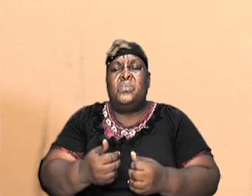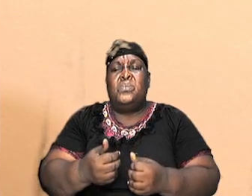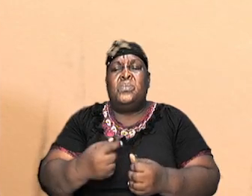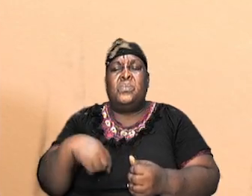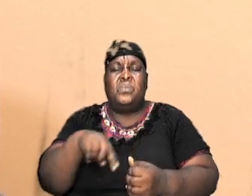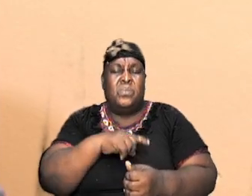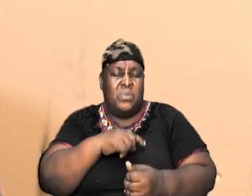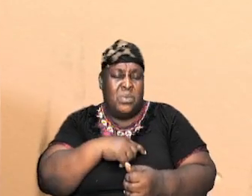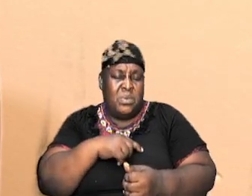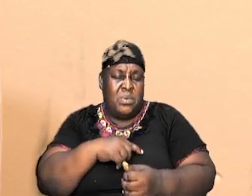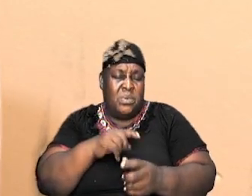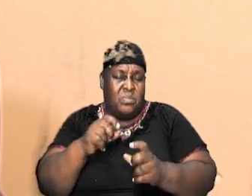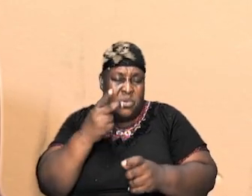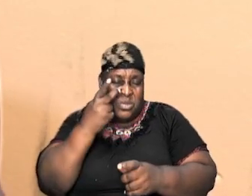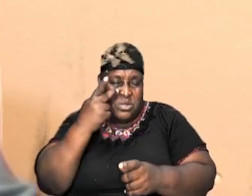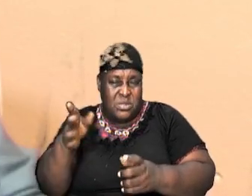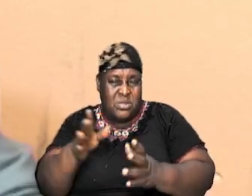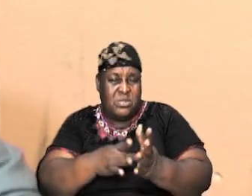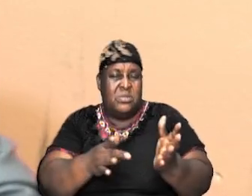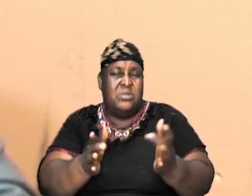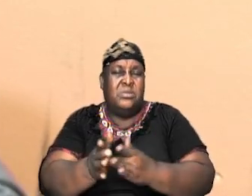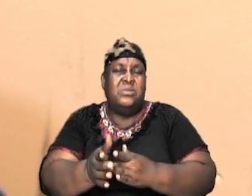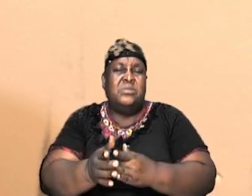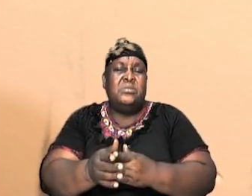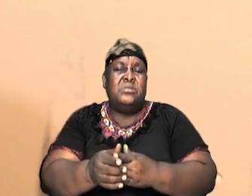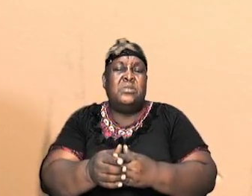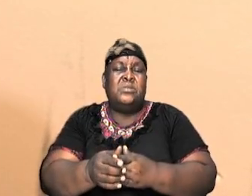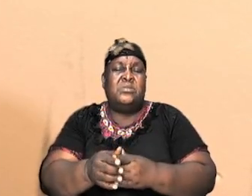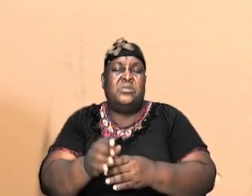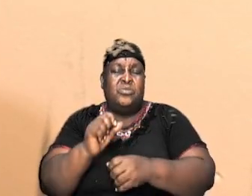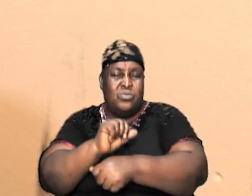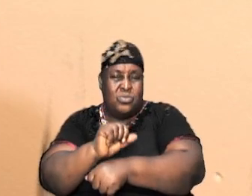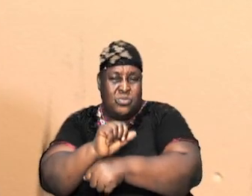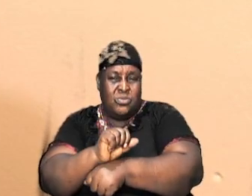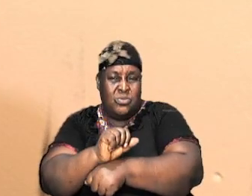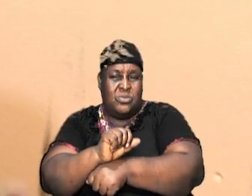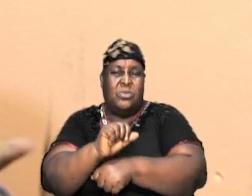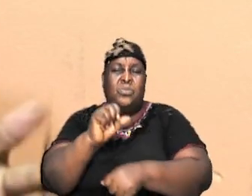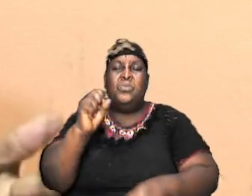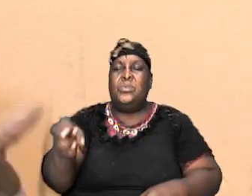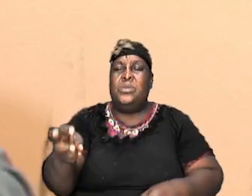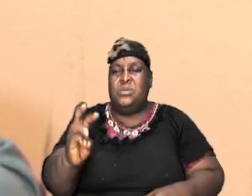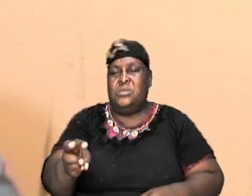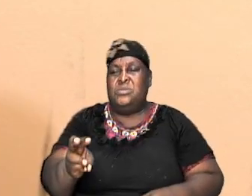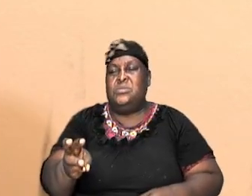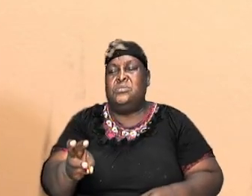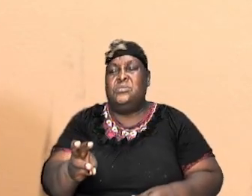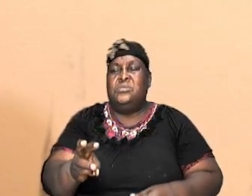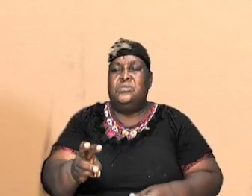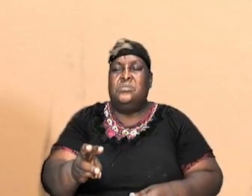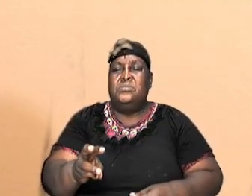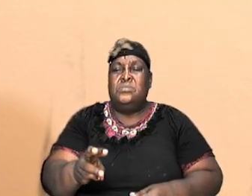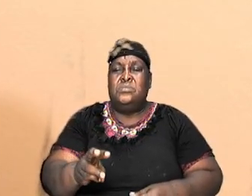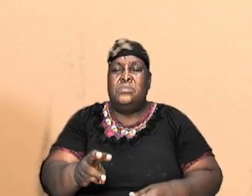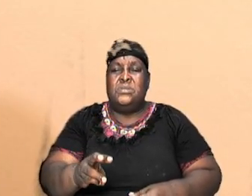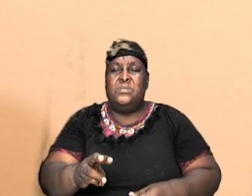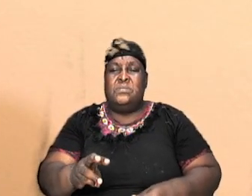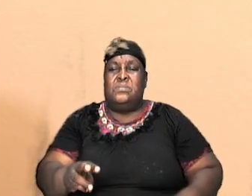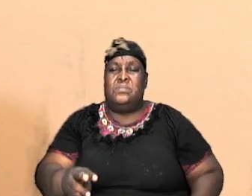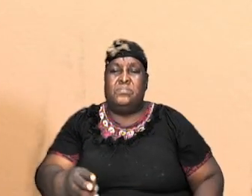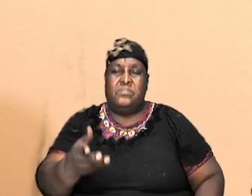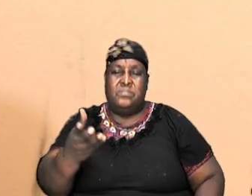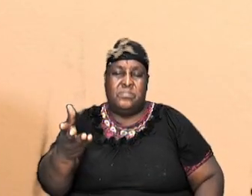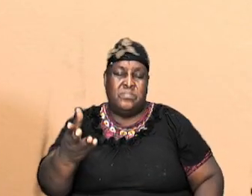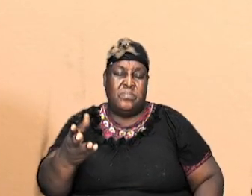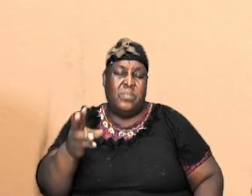know, and operate accordingly. All right, so those are the books, the